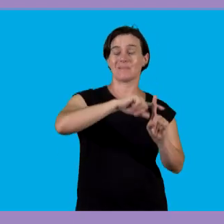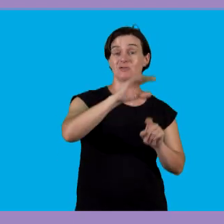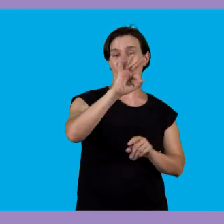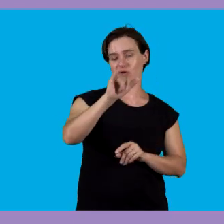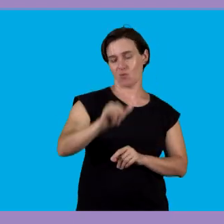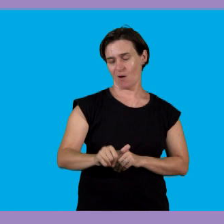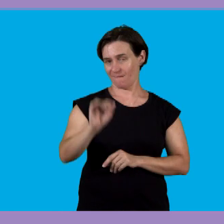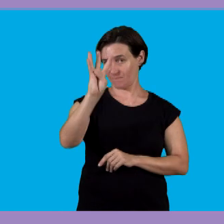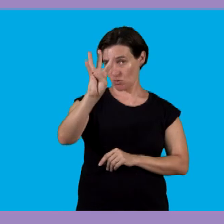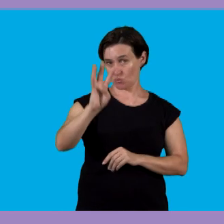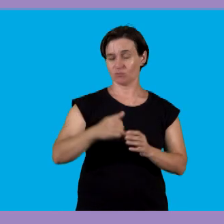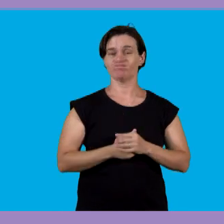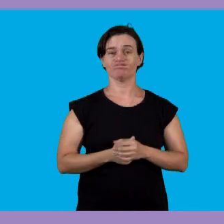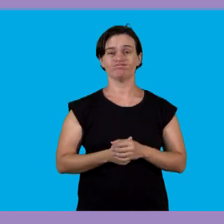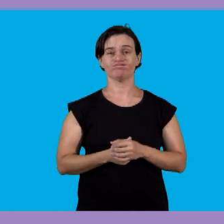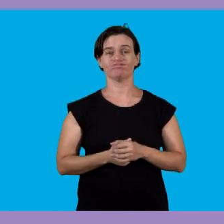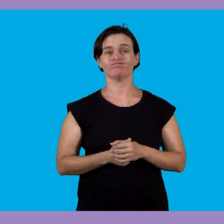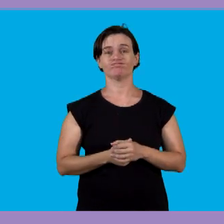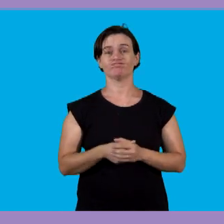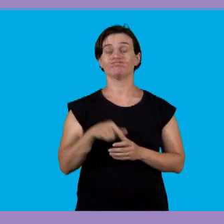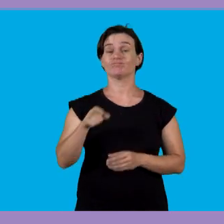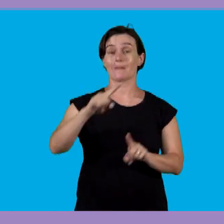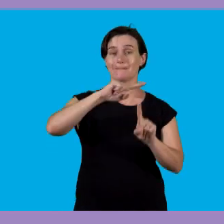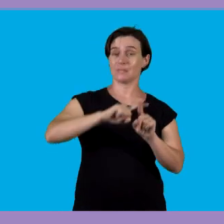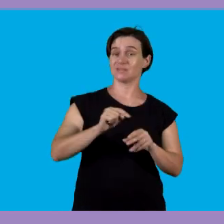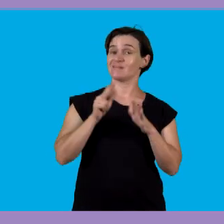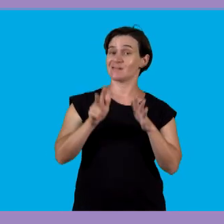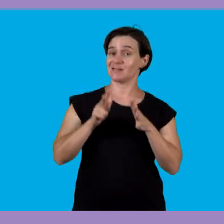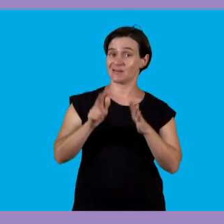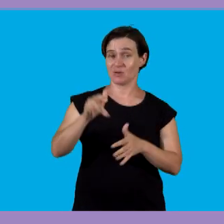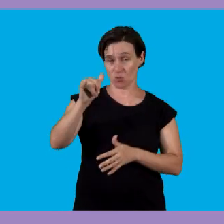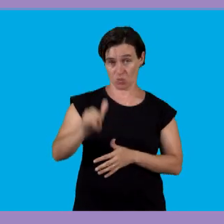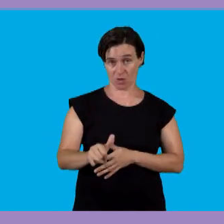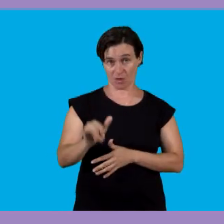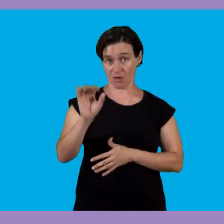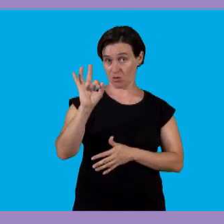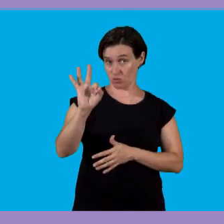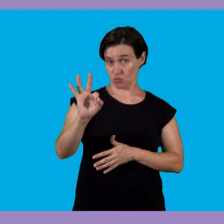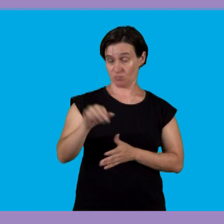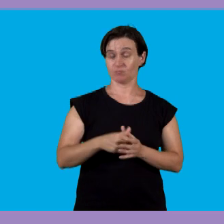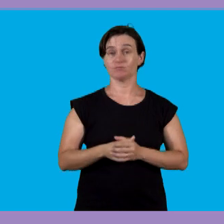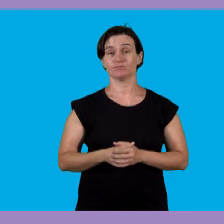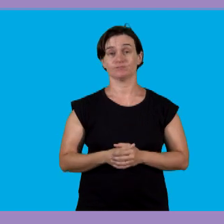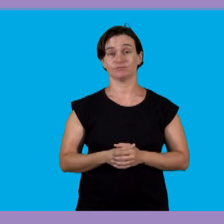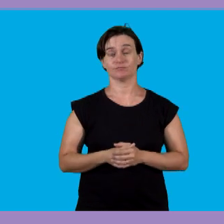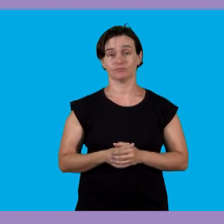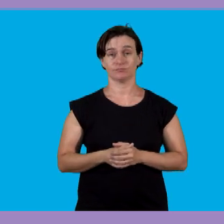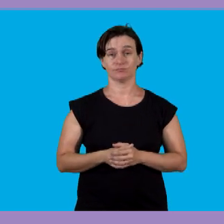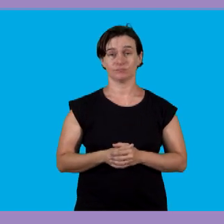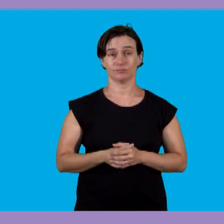the 3y exponent 4. Then we have the positive 18, so we are adding